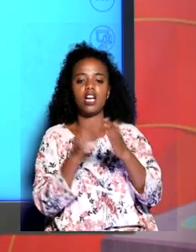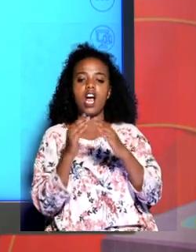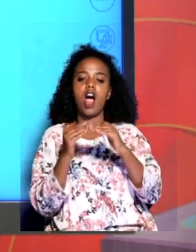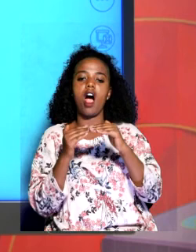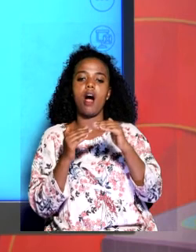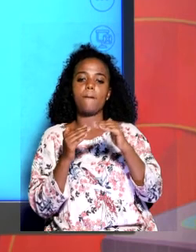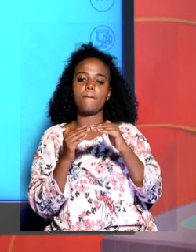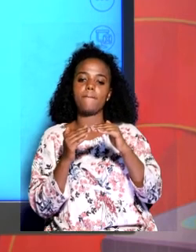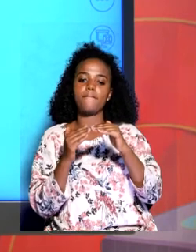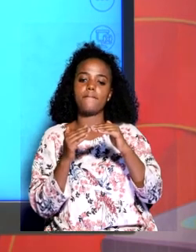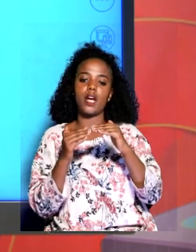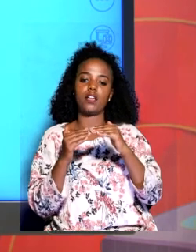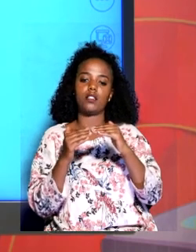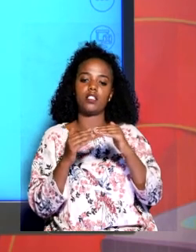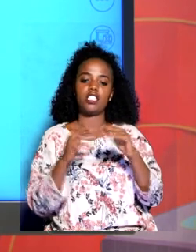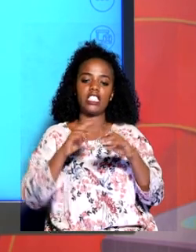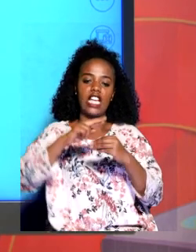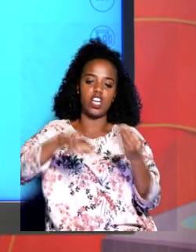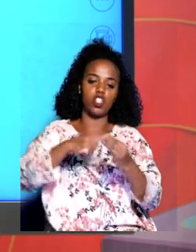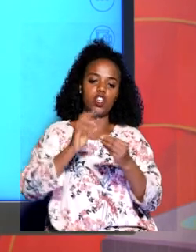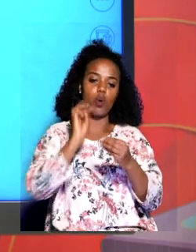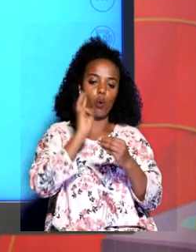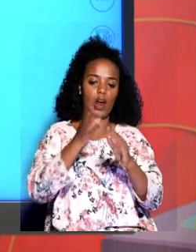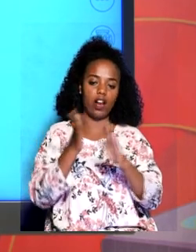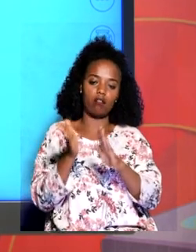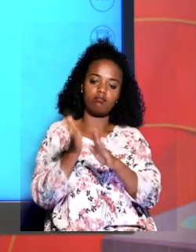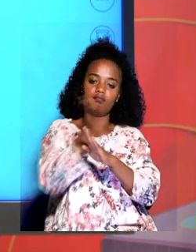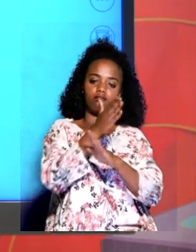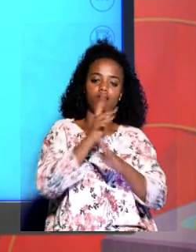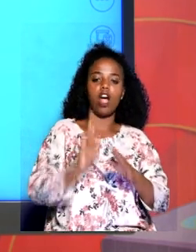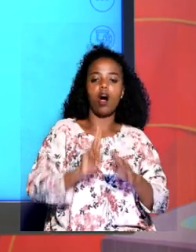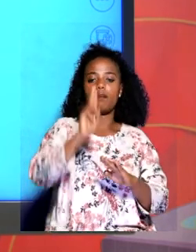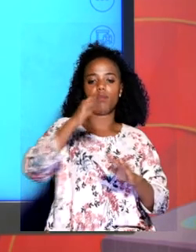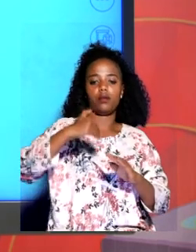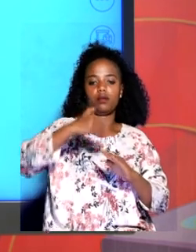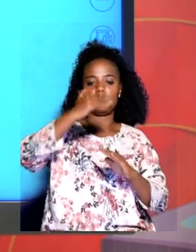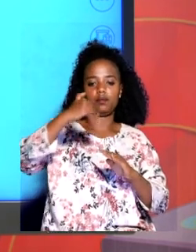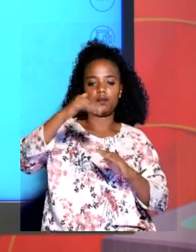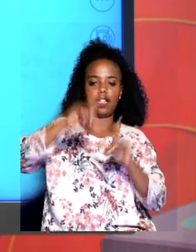true. So the region will be this part.